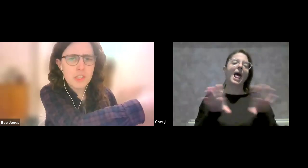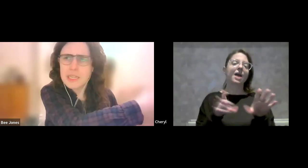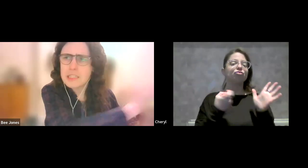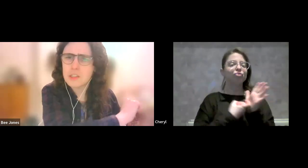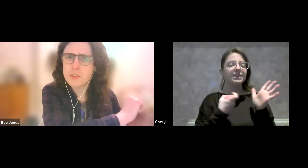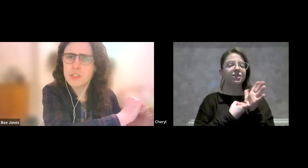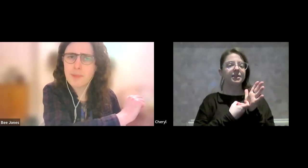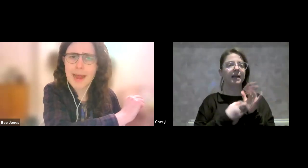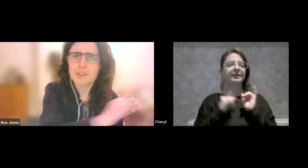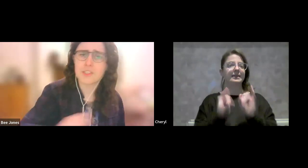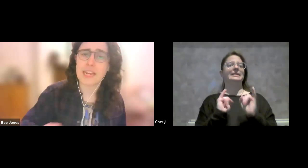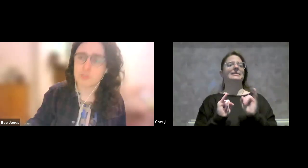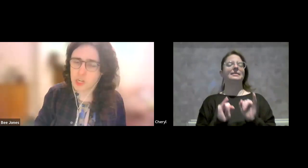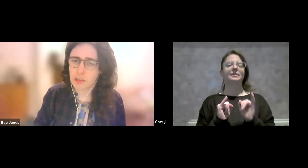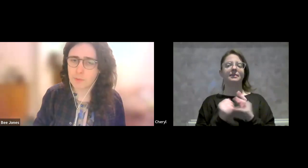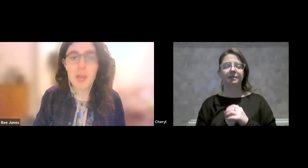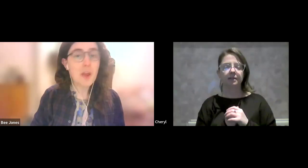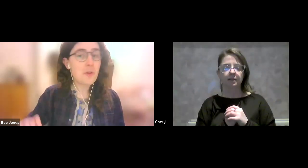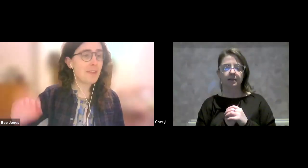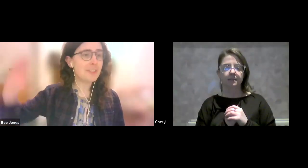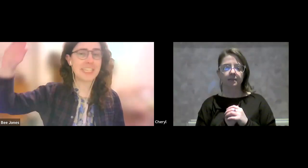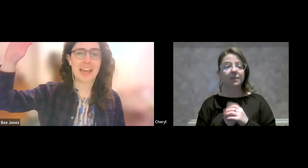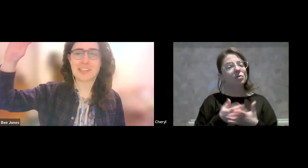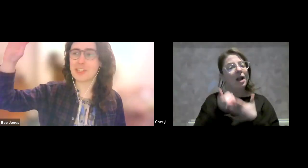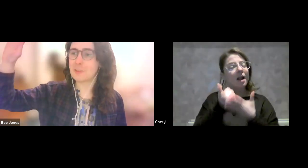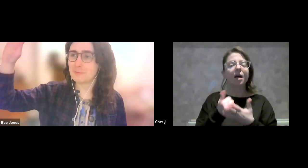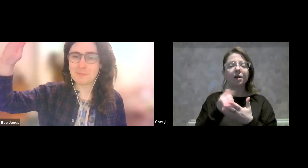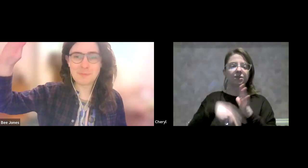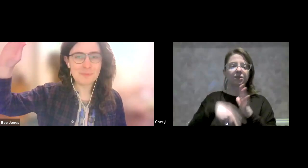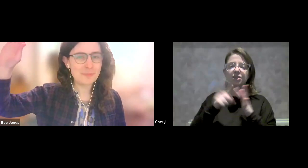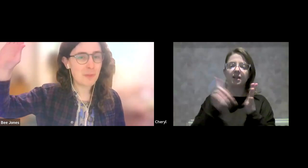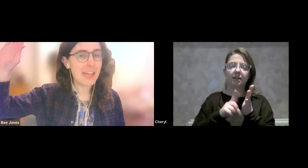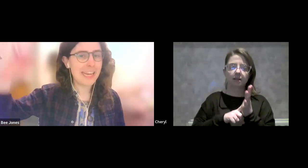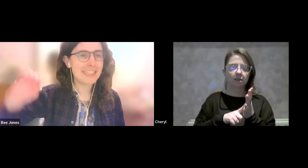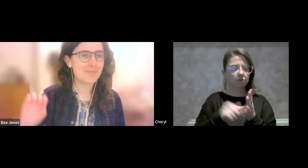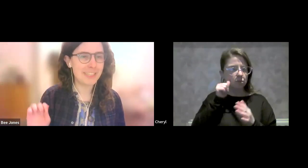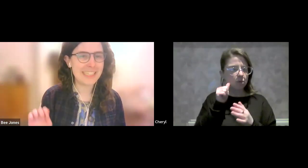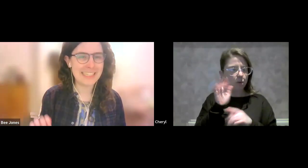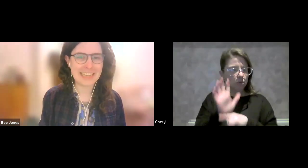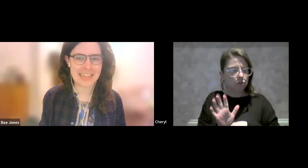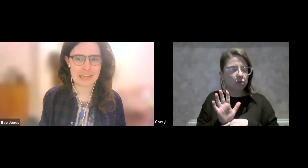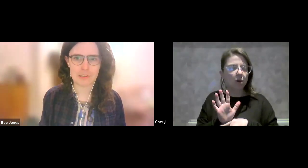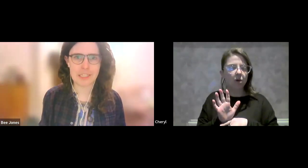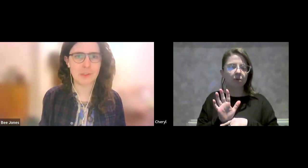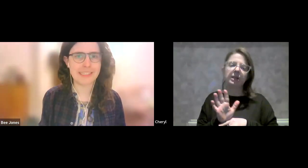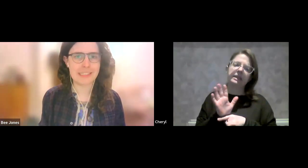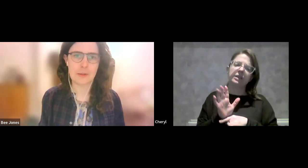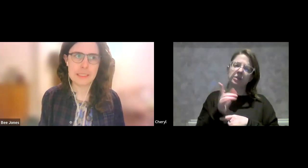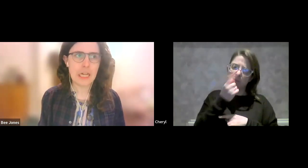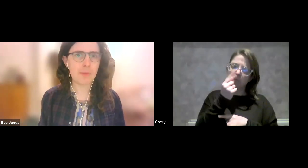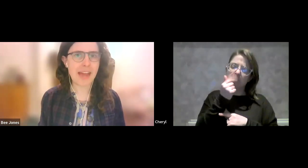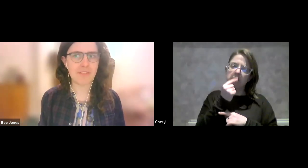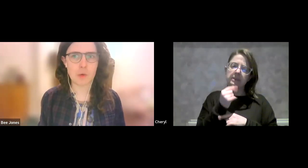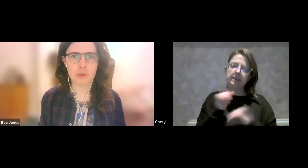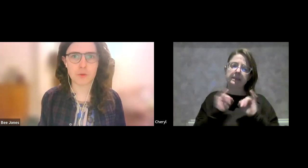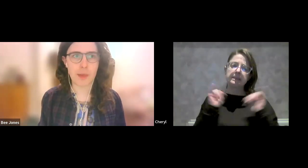onto the police officer's back to save Jill. Who here has seen that show? Well, it has some pretty intense anal sequences, so